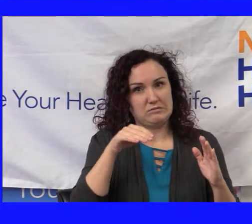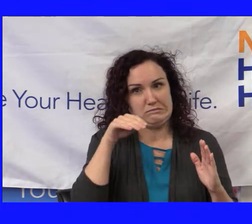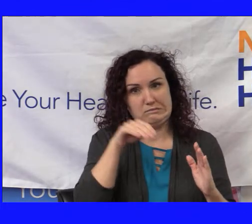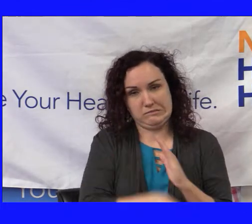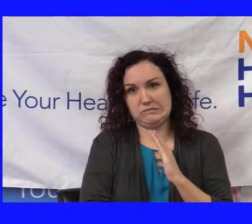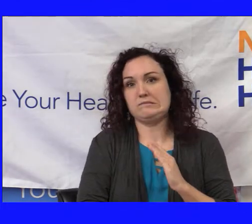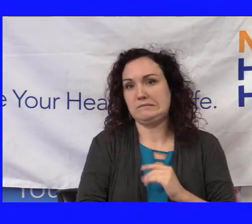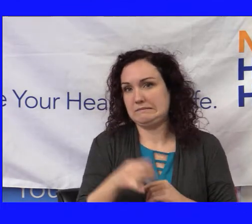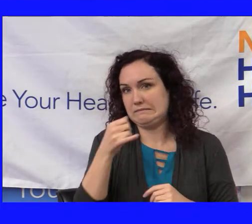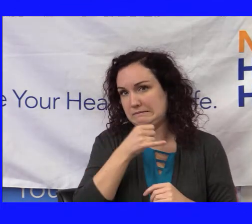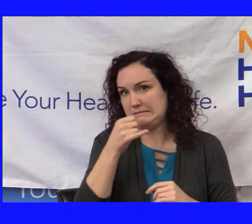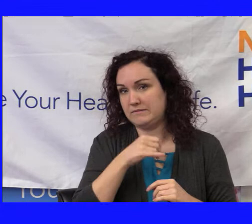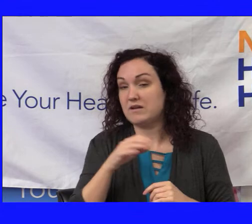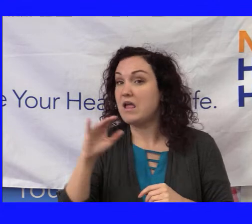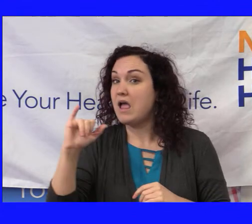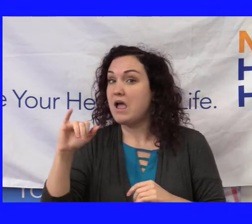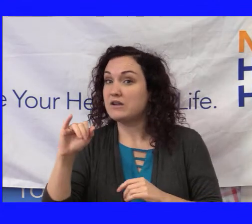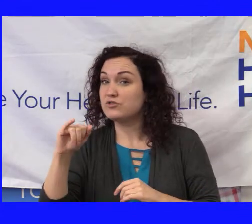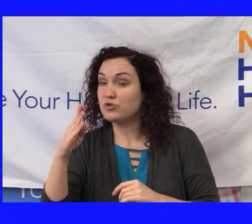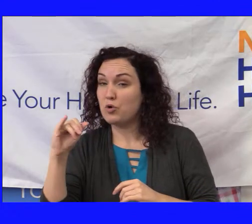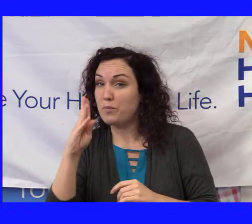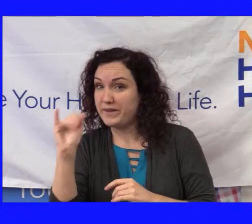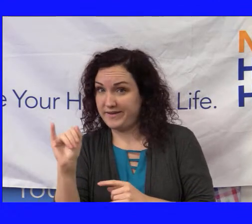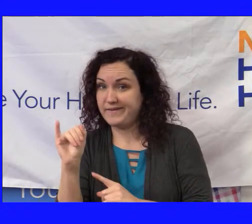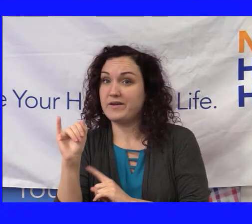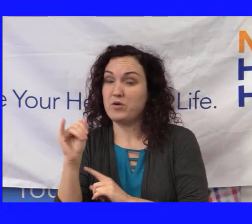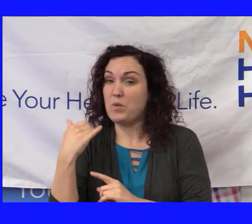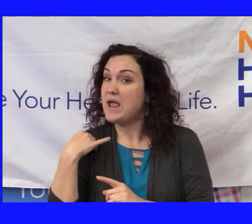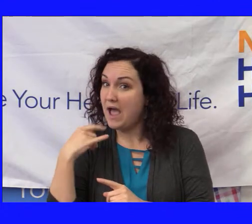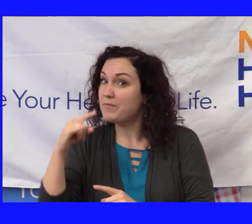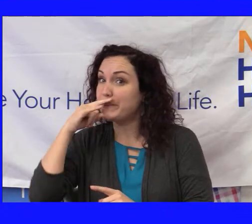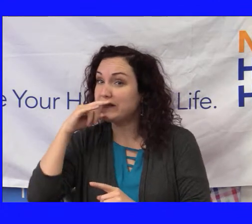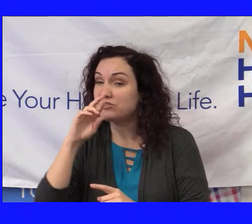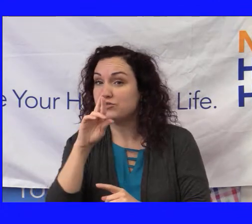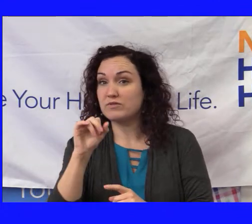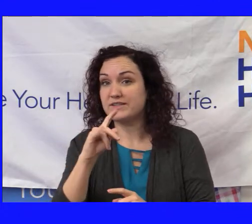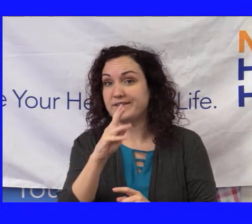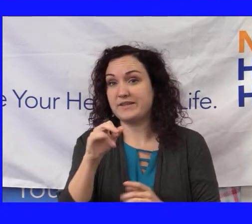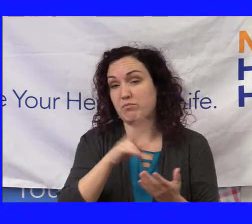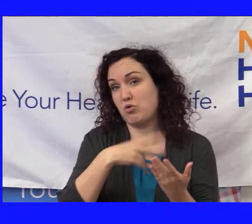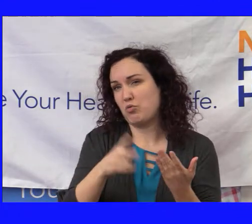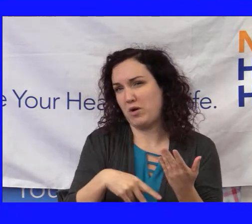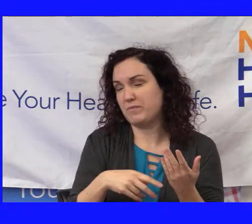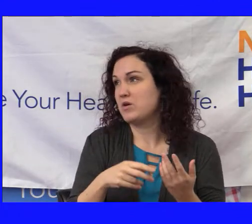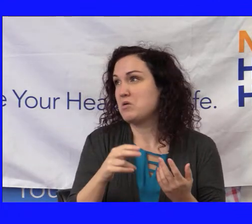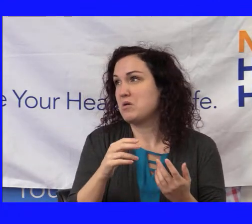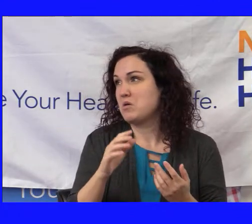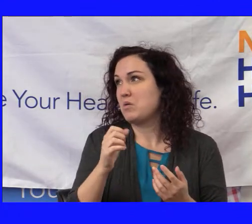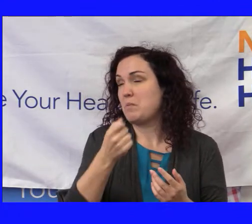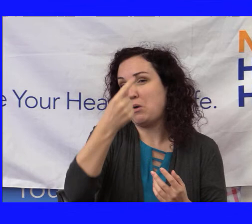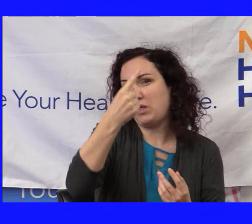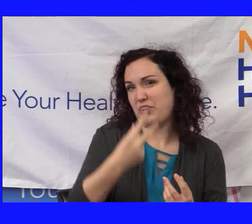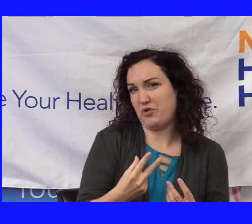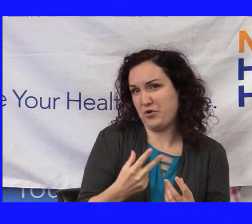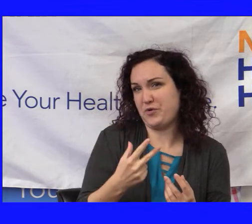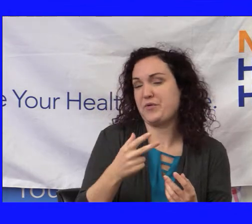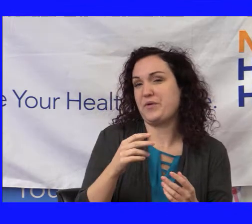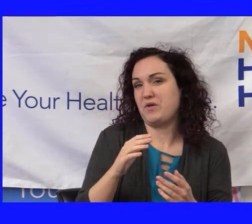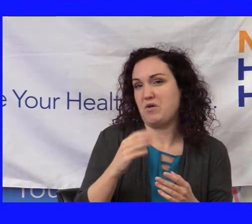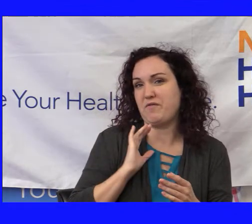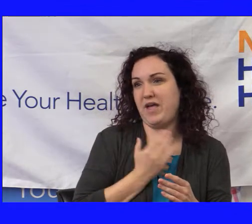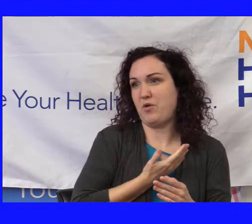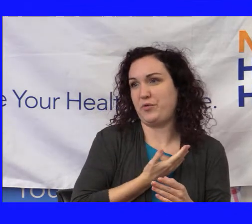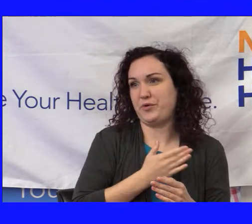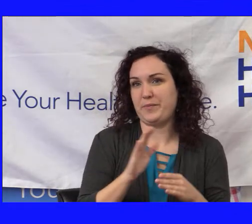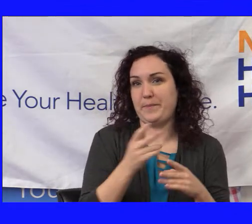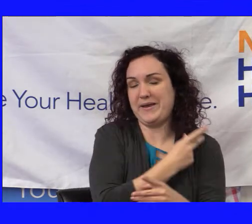For example, at Jacobi, we have a pediatric residency program, so we're about a third of our visits are pediatrics, whereas some of